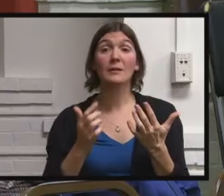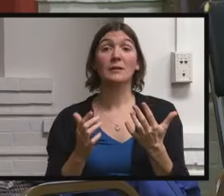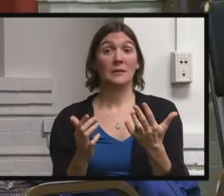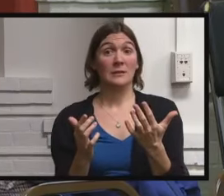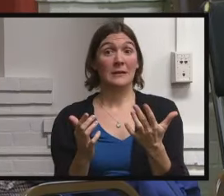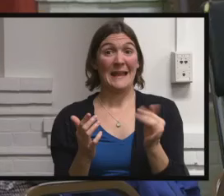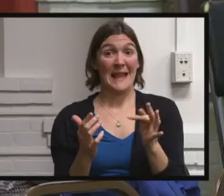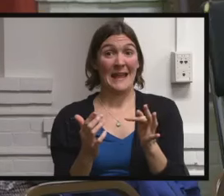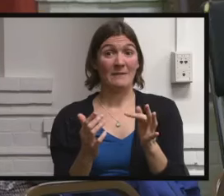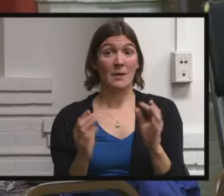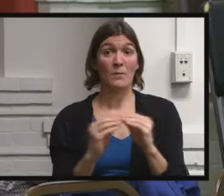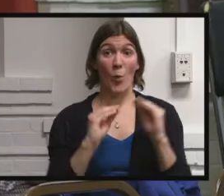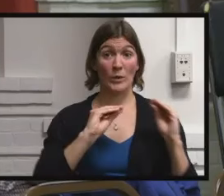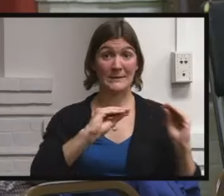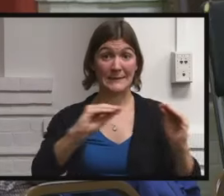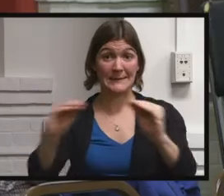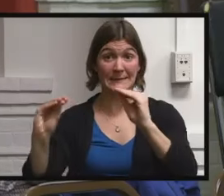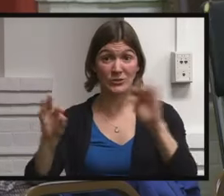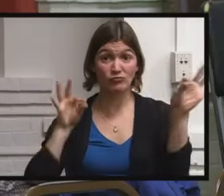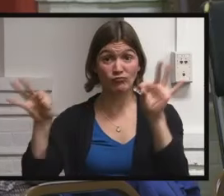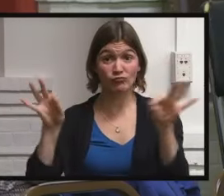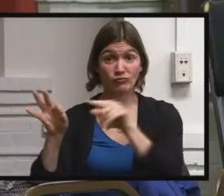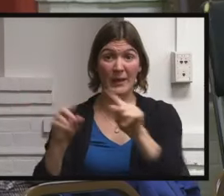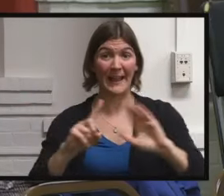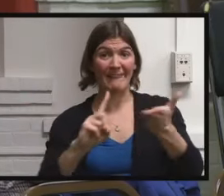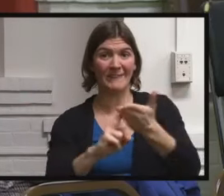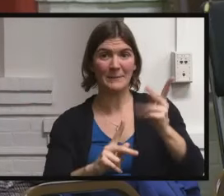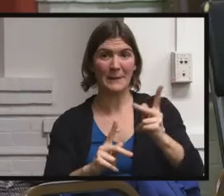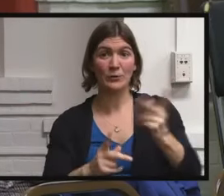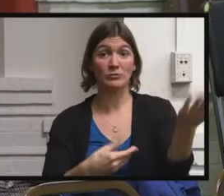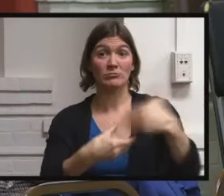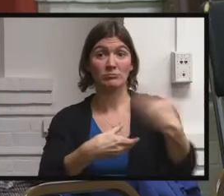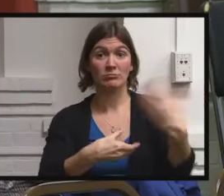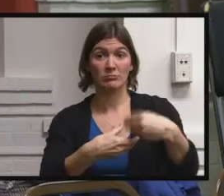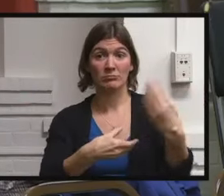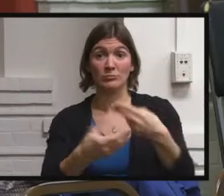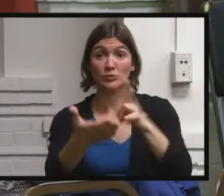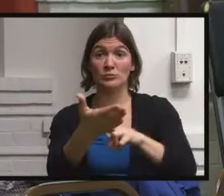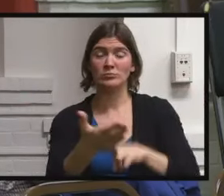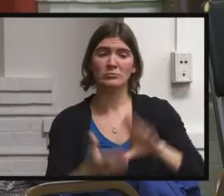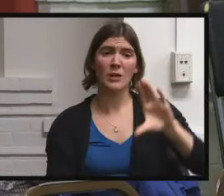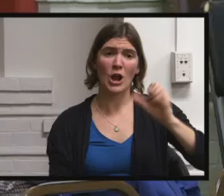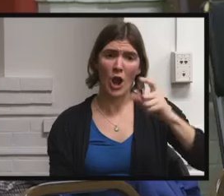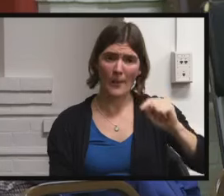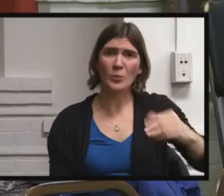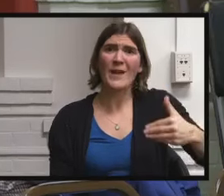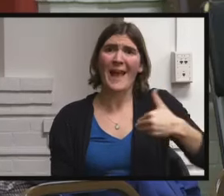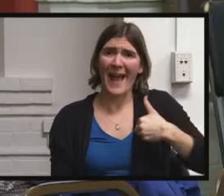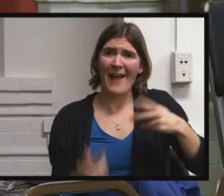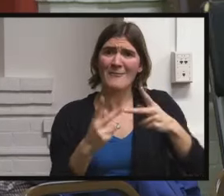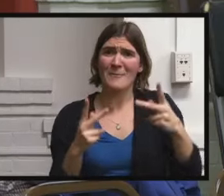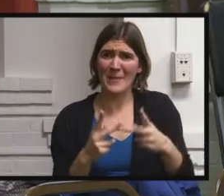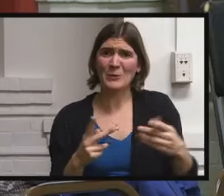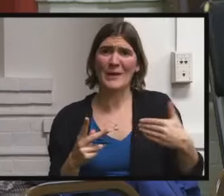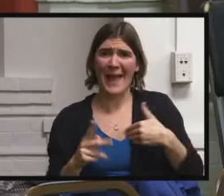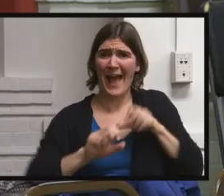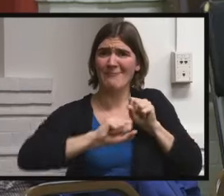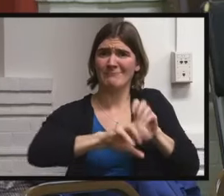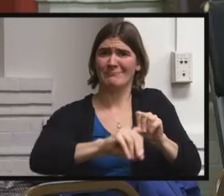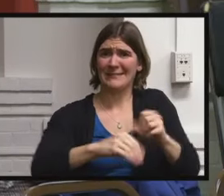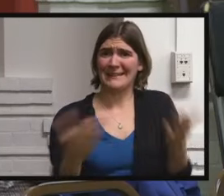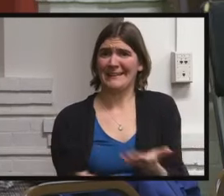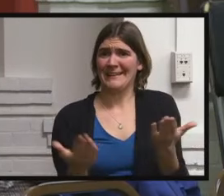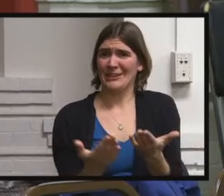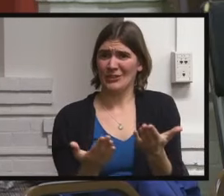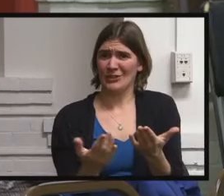having an increased education to get those others, and obviously we have the composting facility and space in at our site